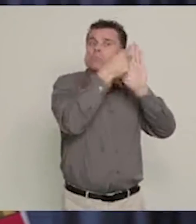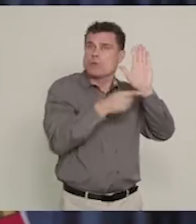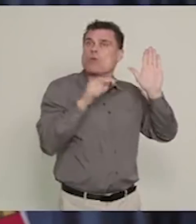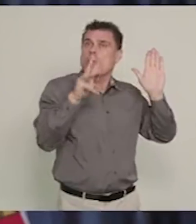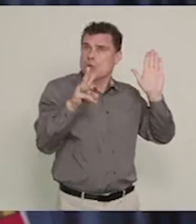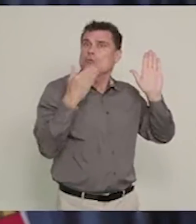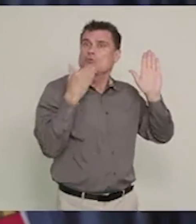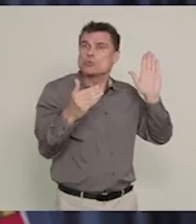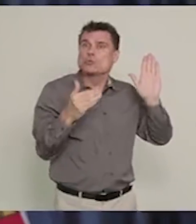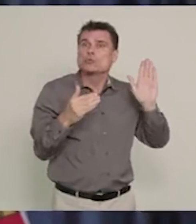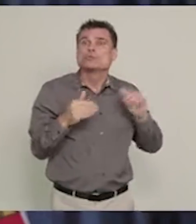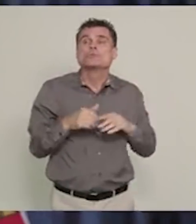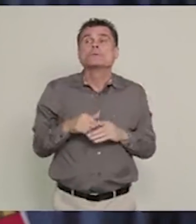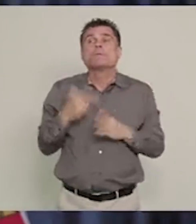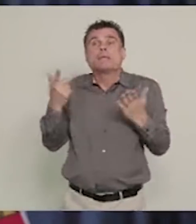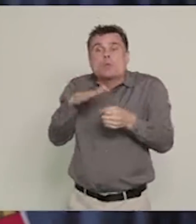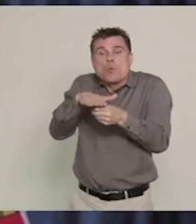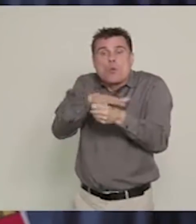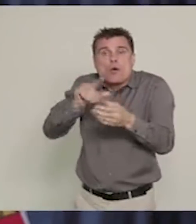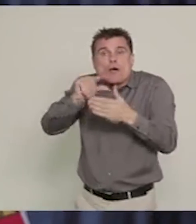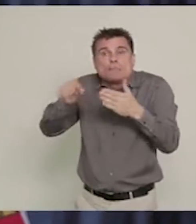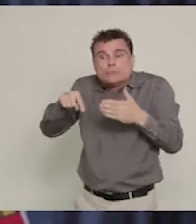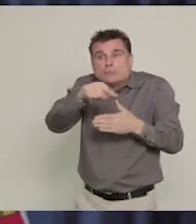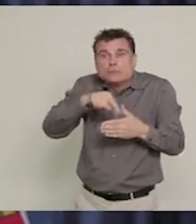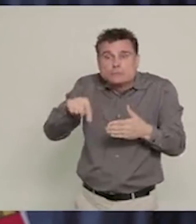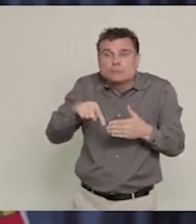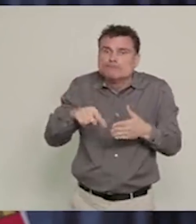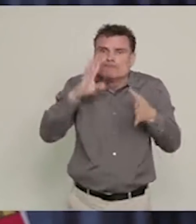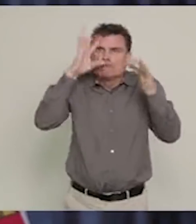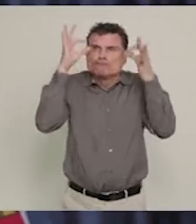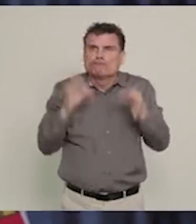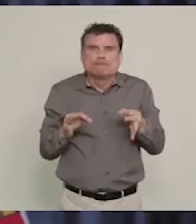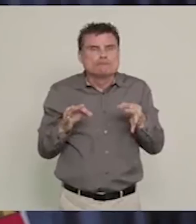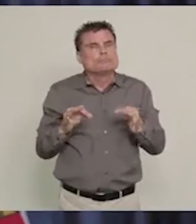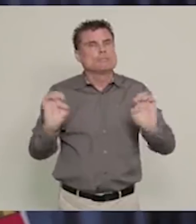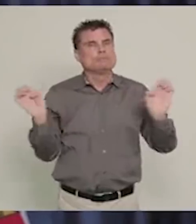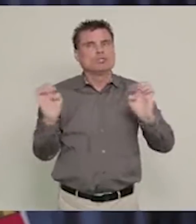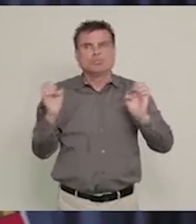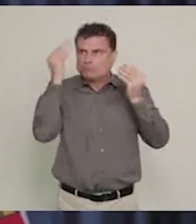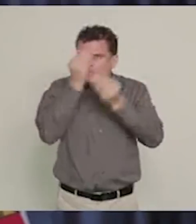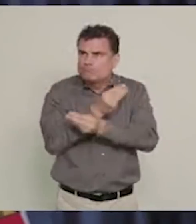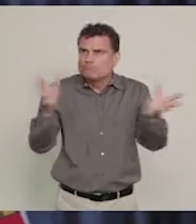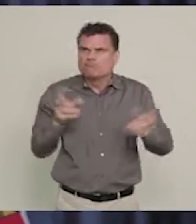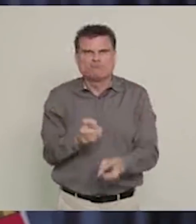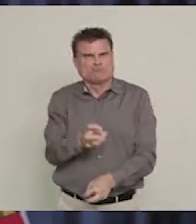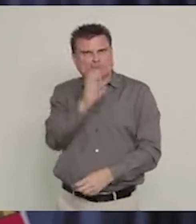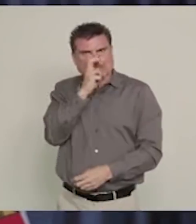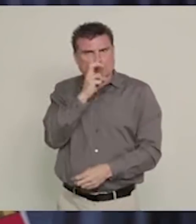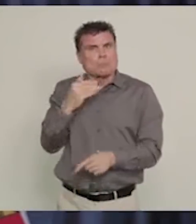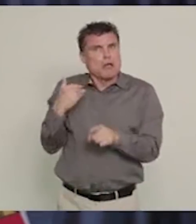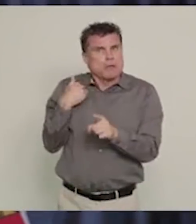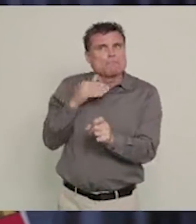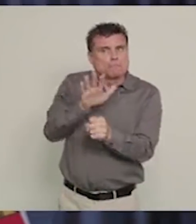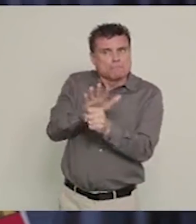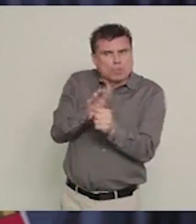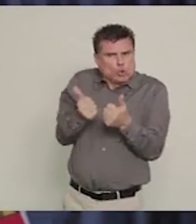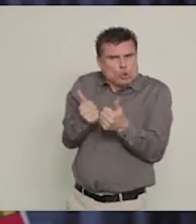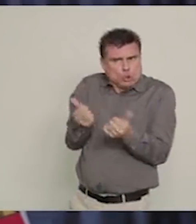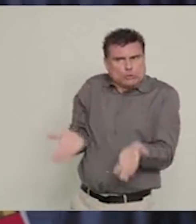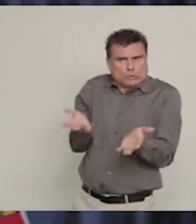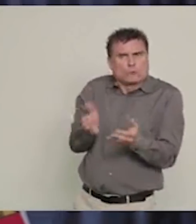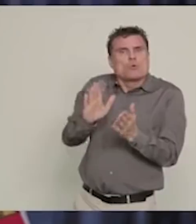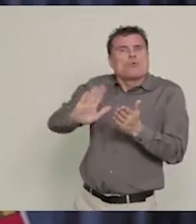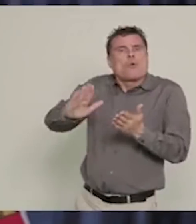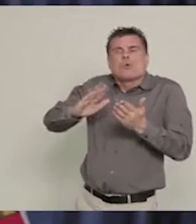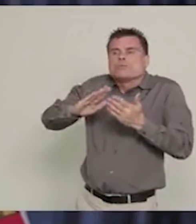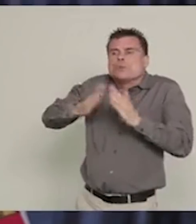this pandemic on the front lines. But in these unprecedented times, it's more important than ever to